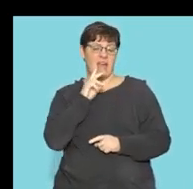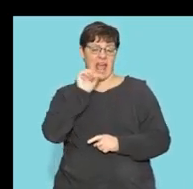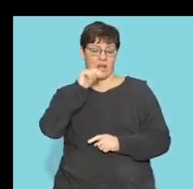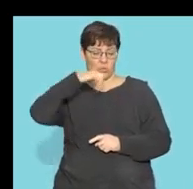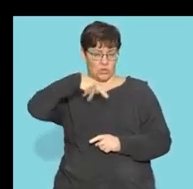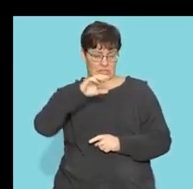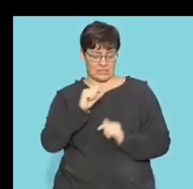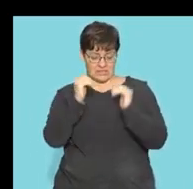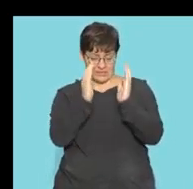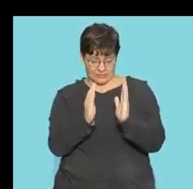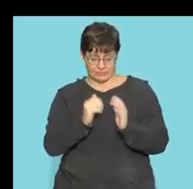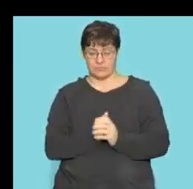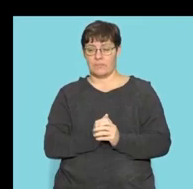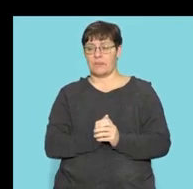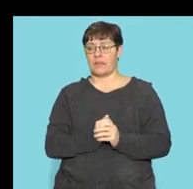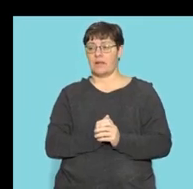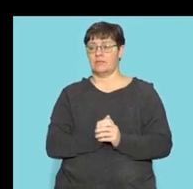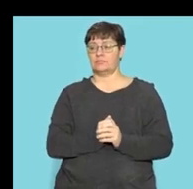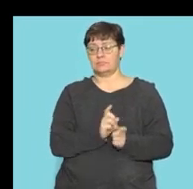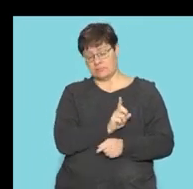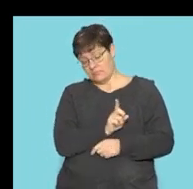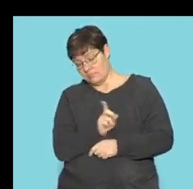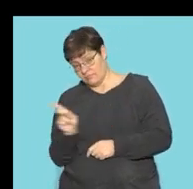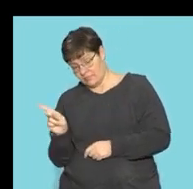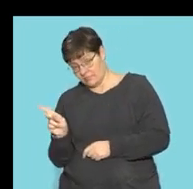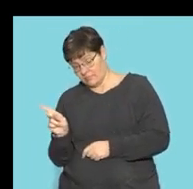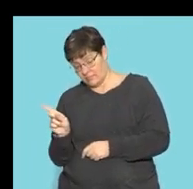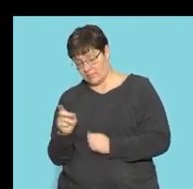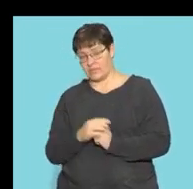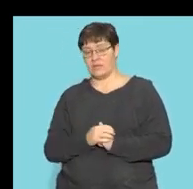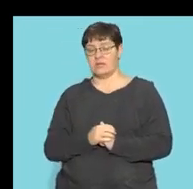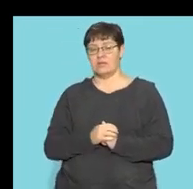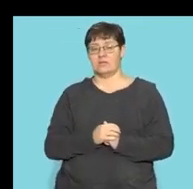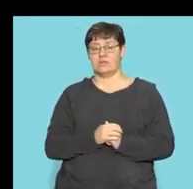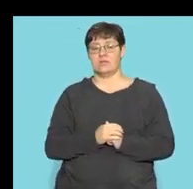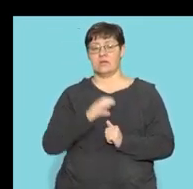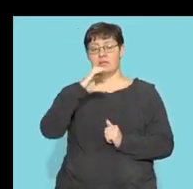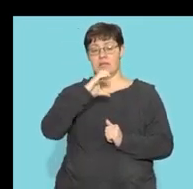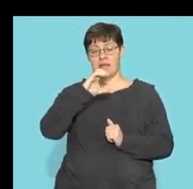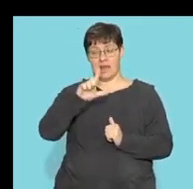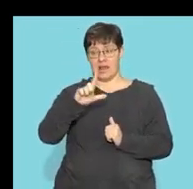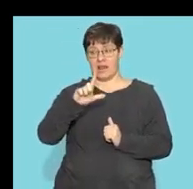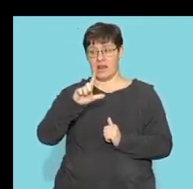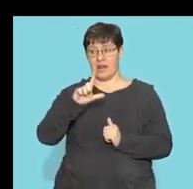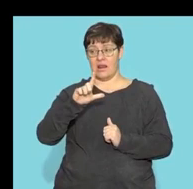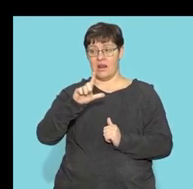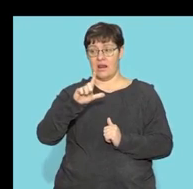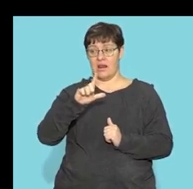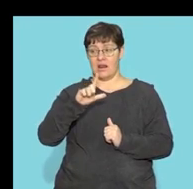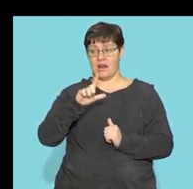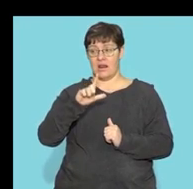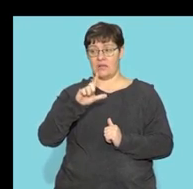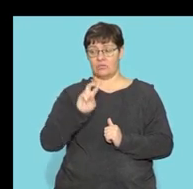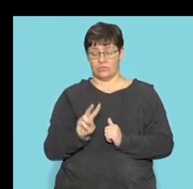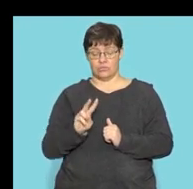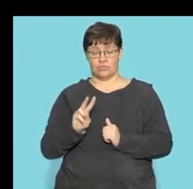aqueous, because those are below each other. Now we go into the other side of the reaction. This is the net reaction. Chlorine